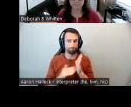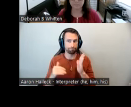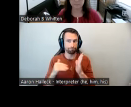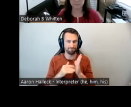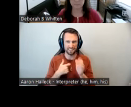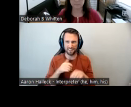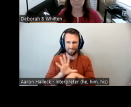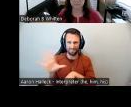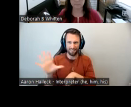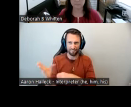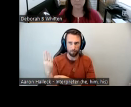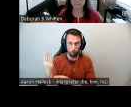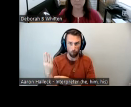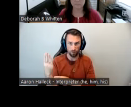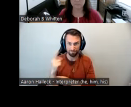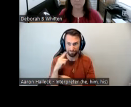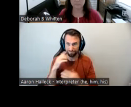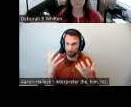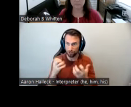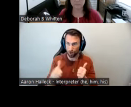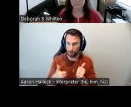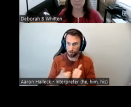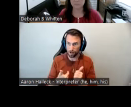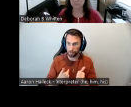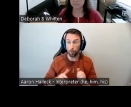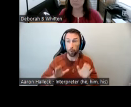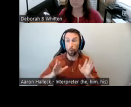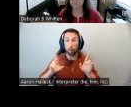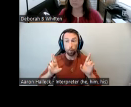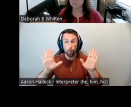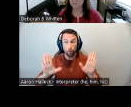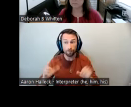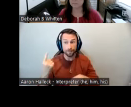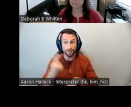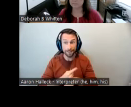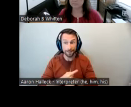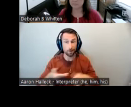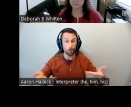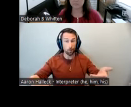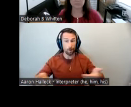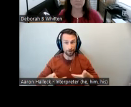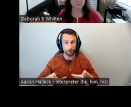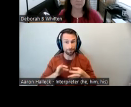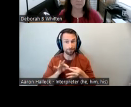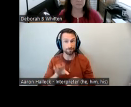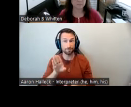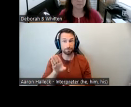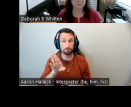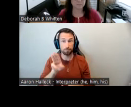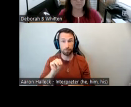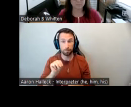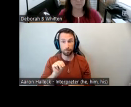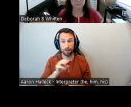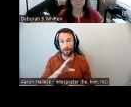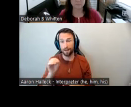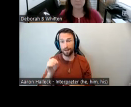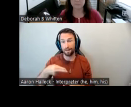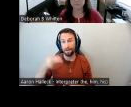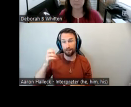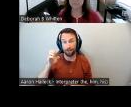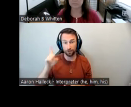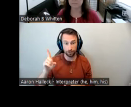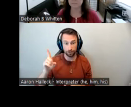hope you're all having a wonderful day. And welcome to the webinar on BRM in higher education.